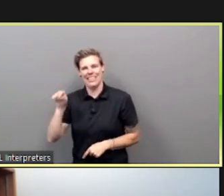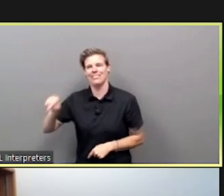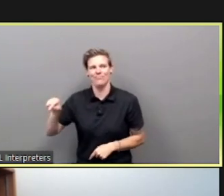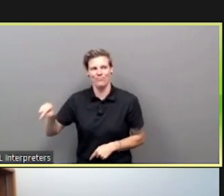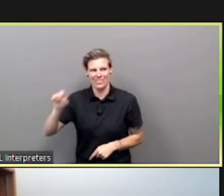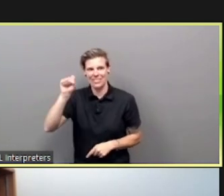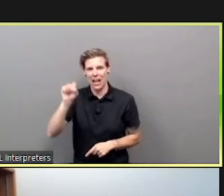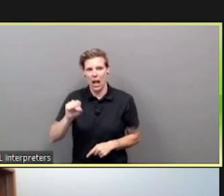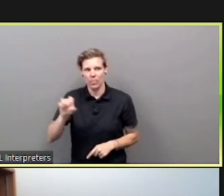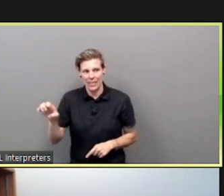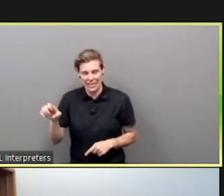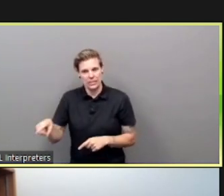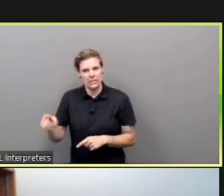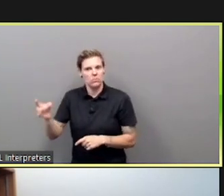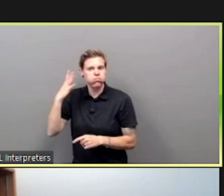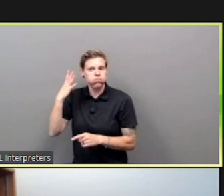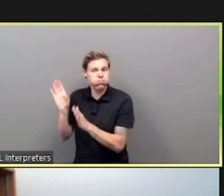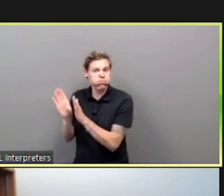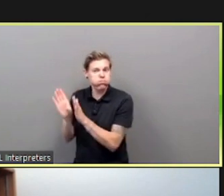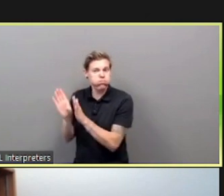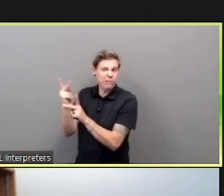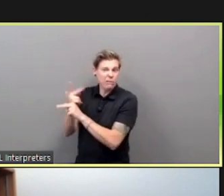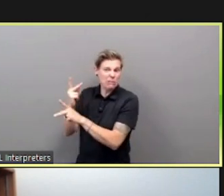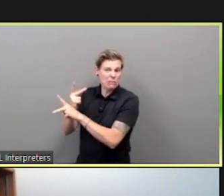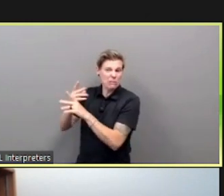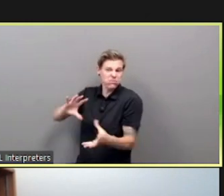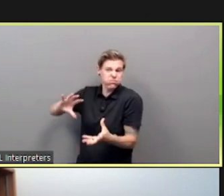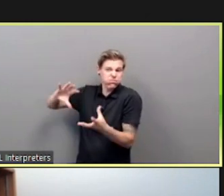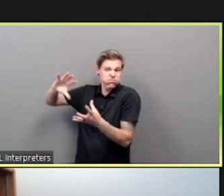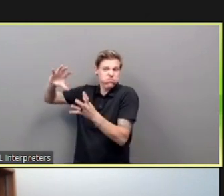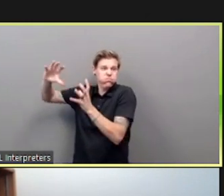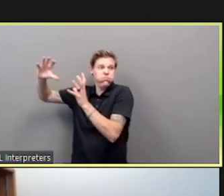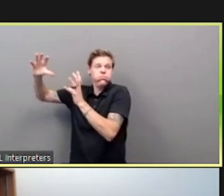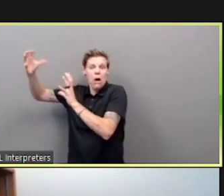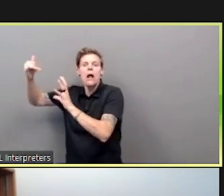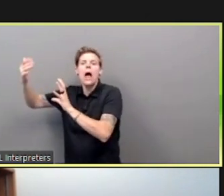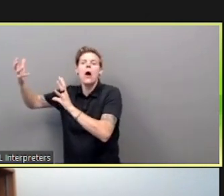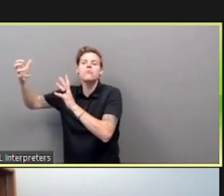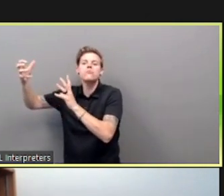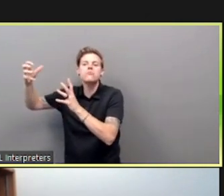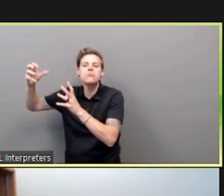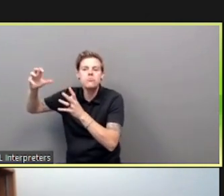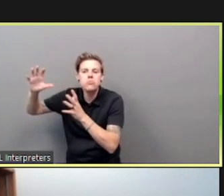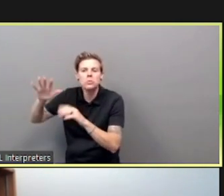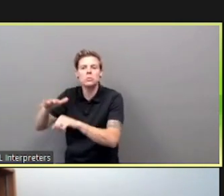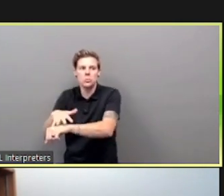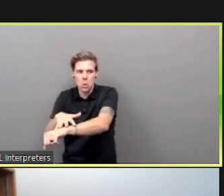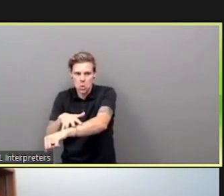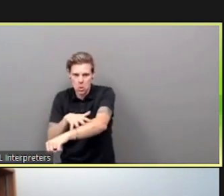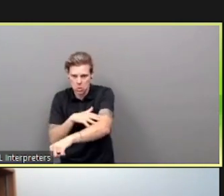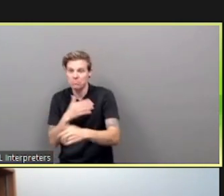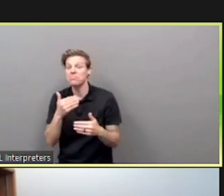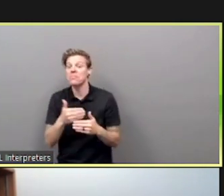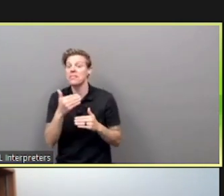hit quite hard here with very high case rates. Okay, let's move to the next slide. And this